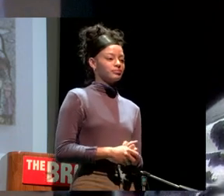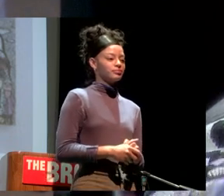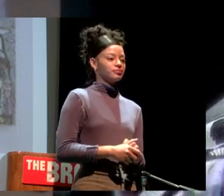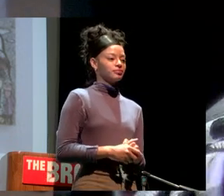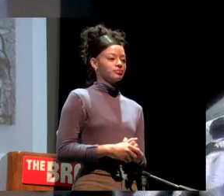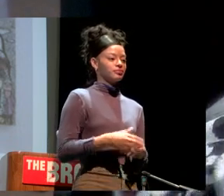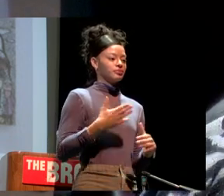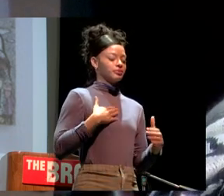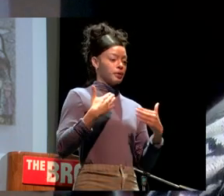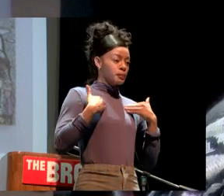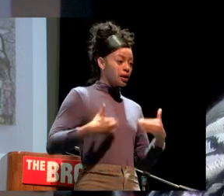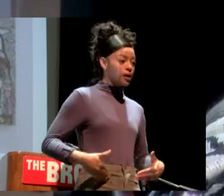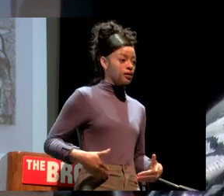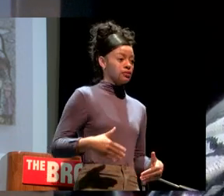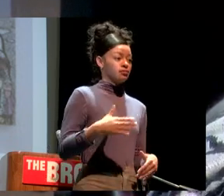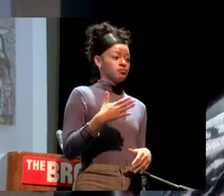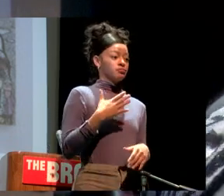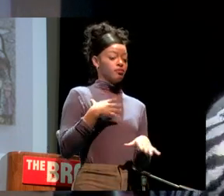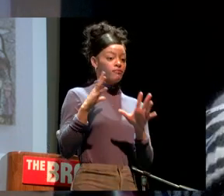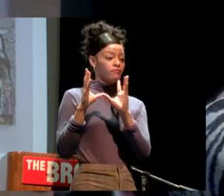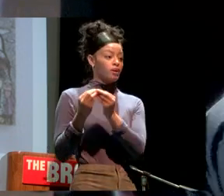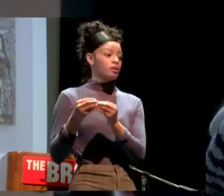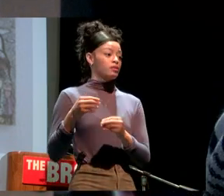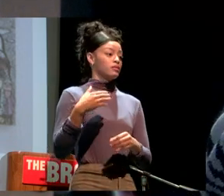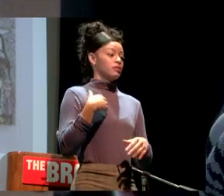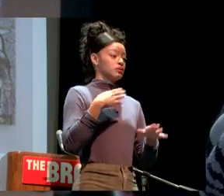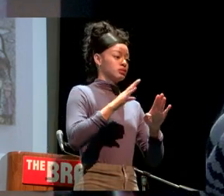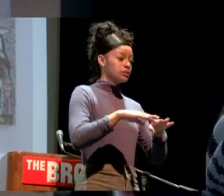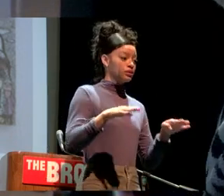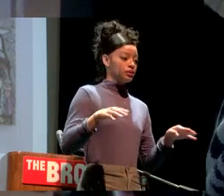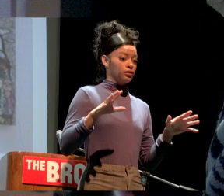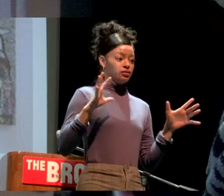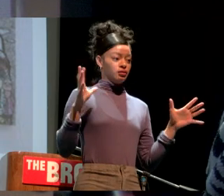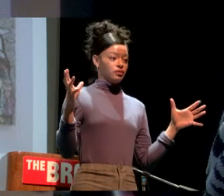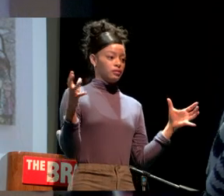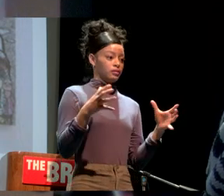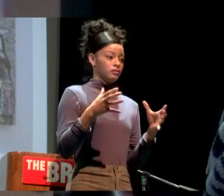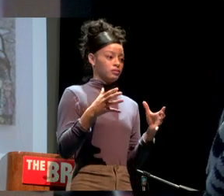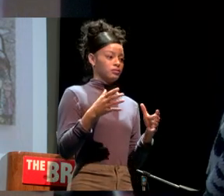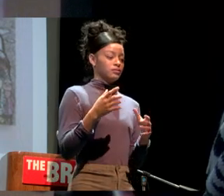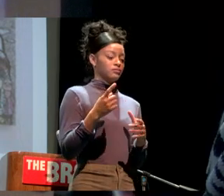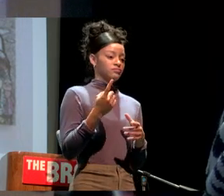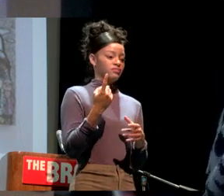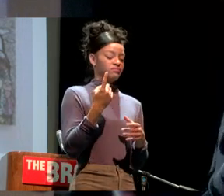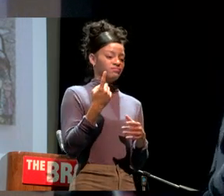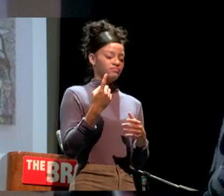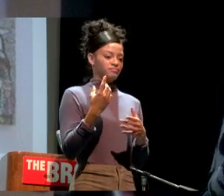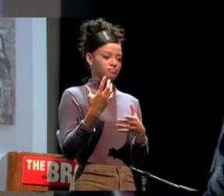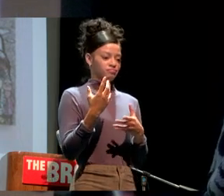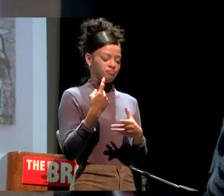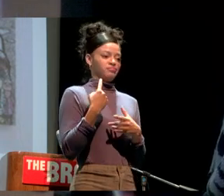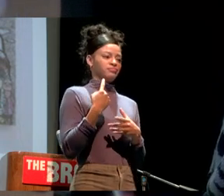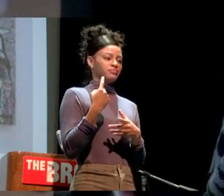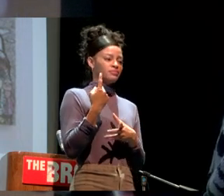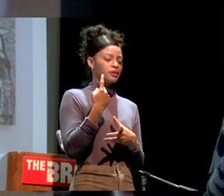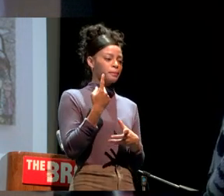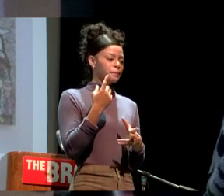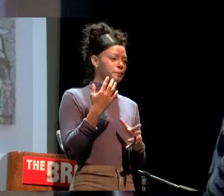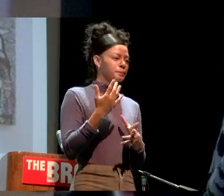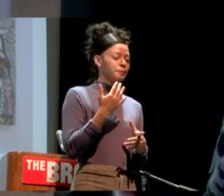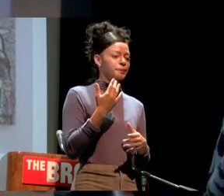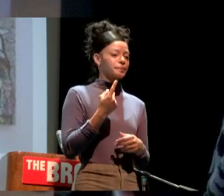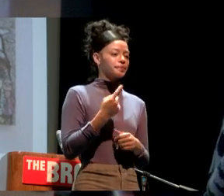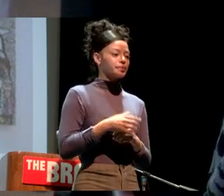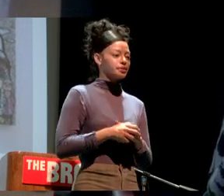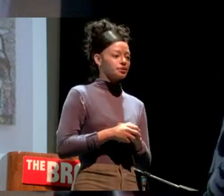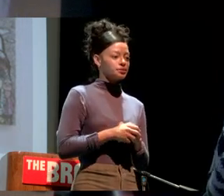kids' lifetime, and, you know, kind of the, used to say, second world or something. So this is a